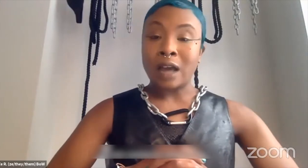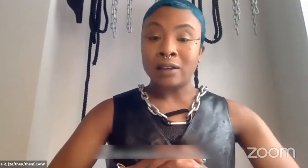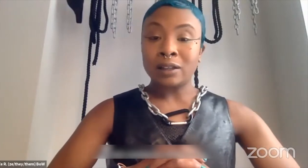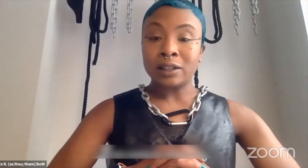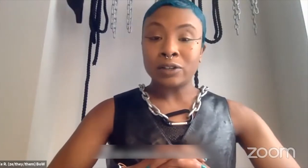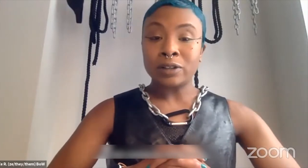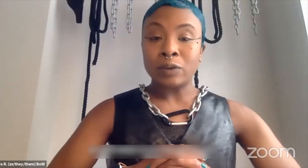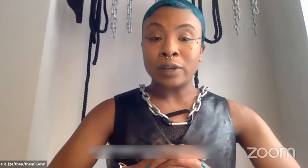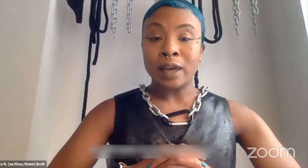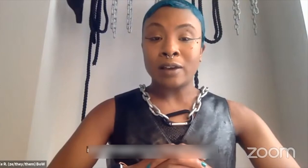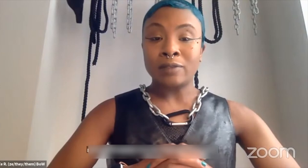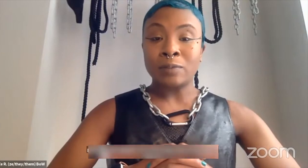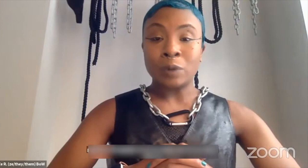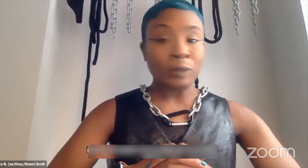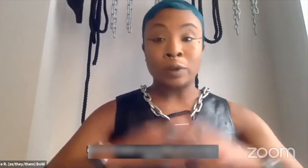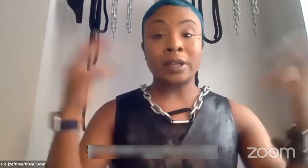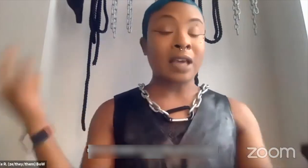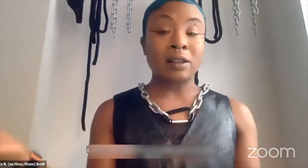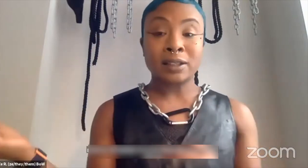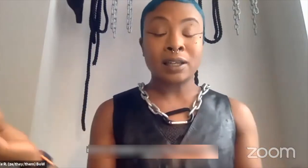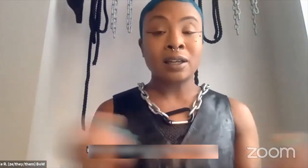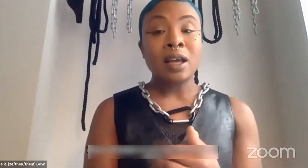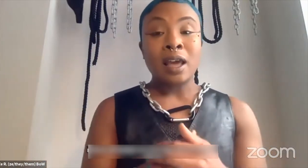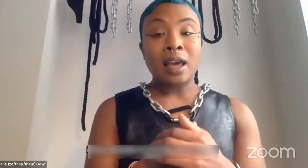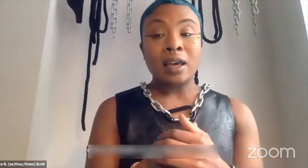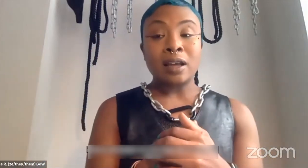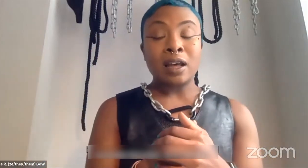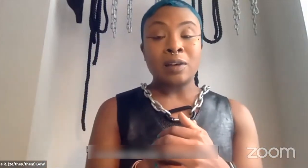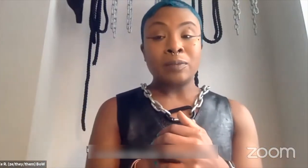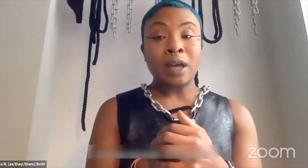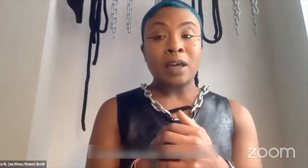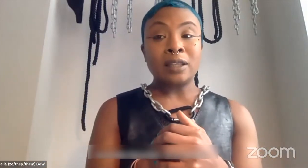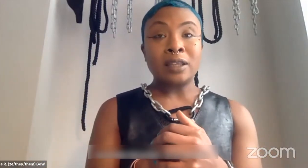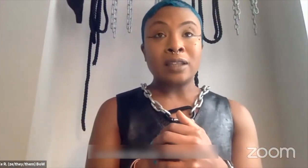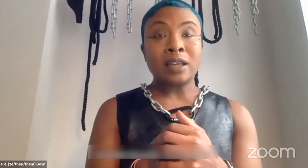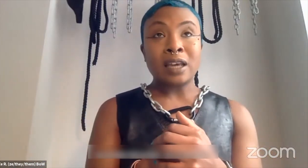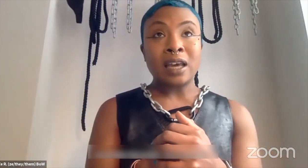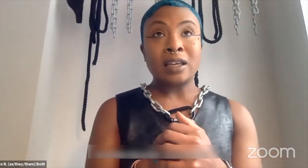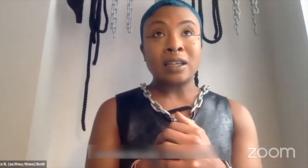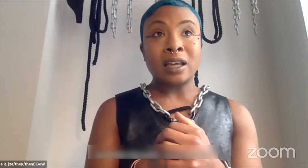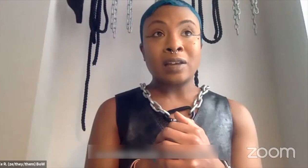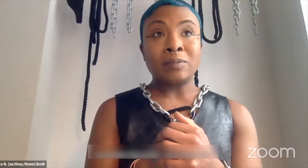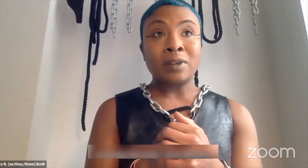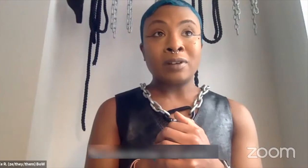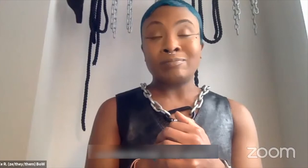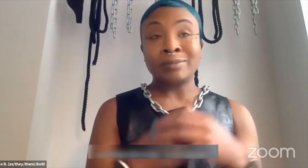we are not linear, that we're multi-talented. And I think that, again,